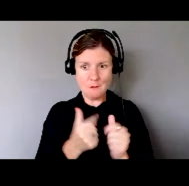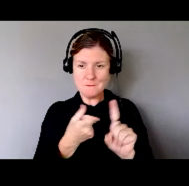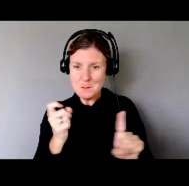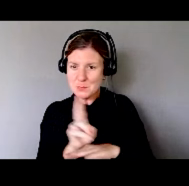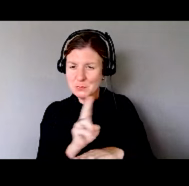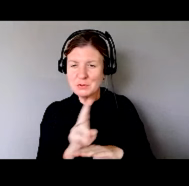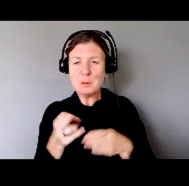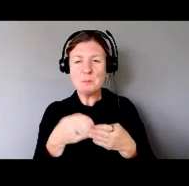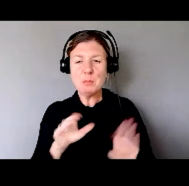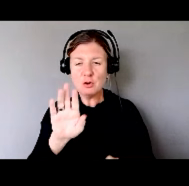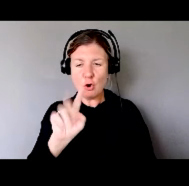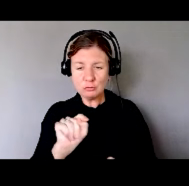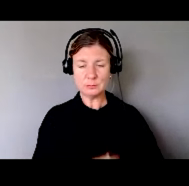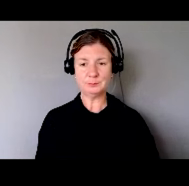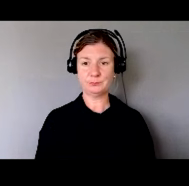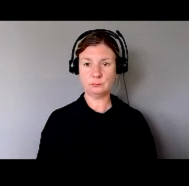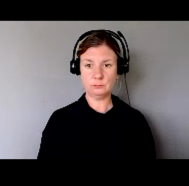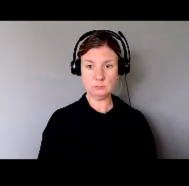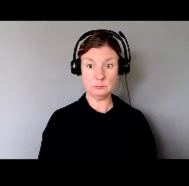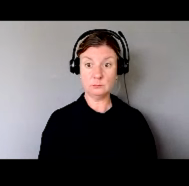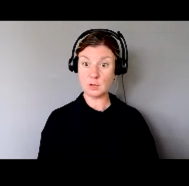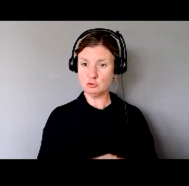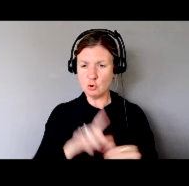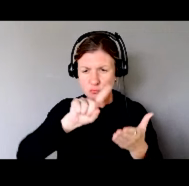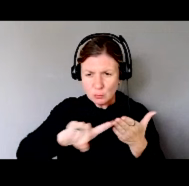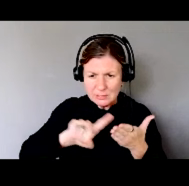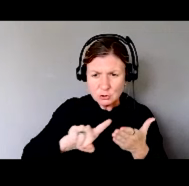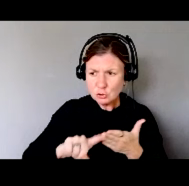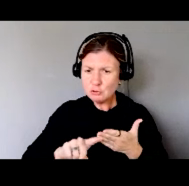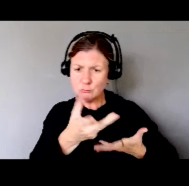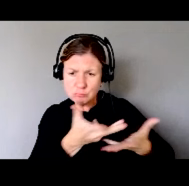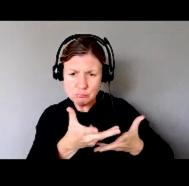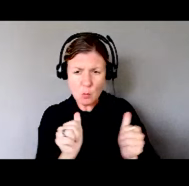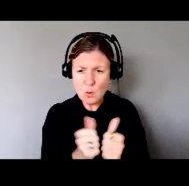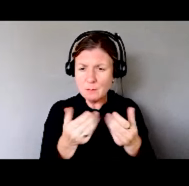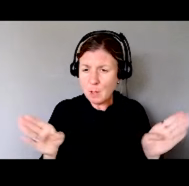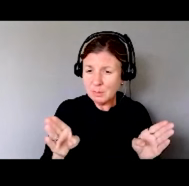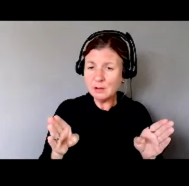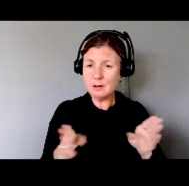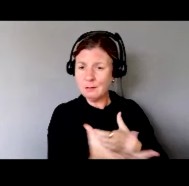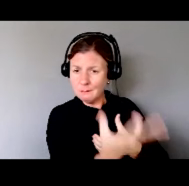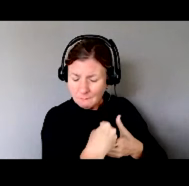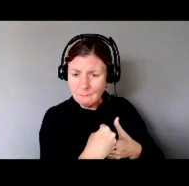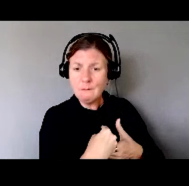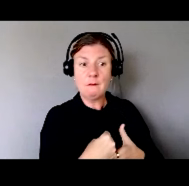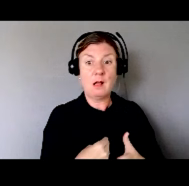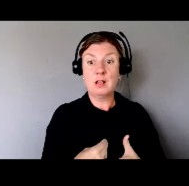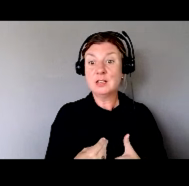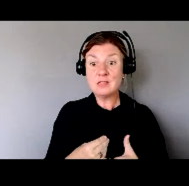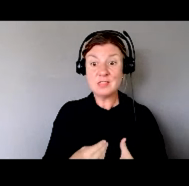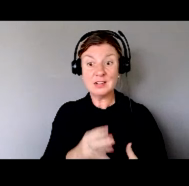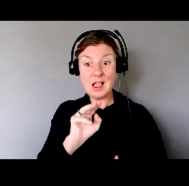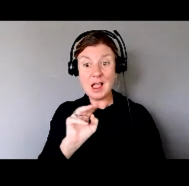informed by research and meaningful engagement with community members, subject matter experts, knowledge keepers,